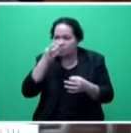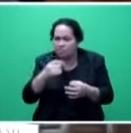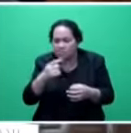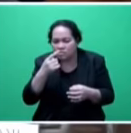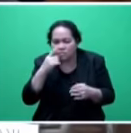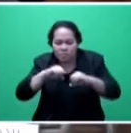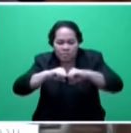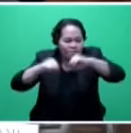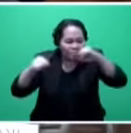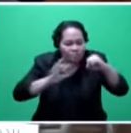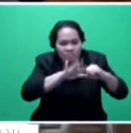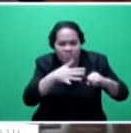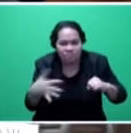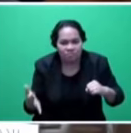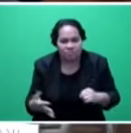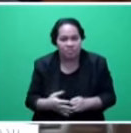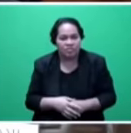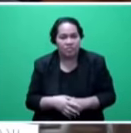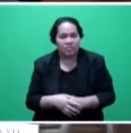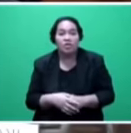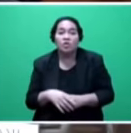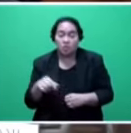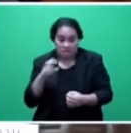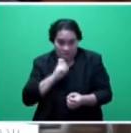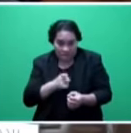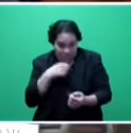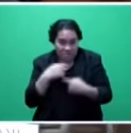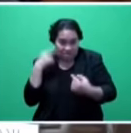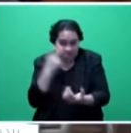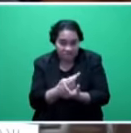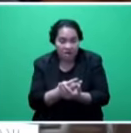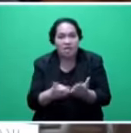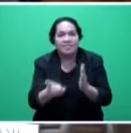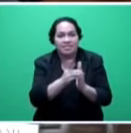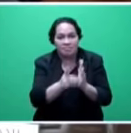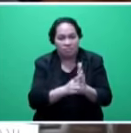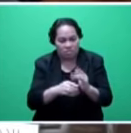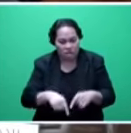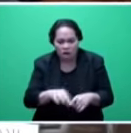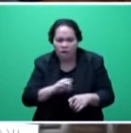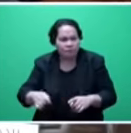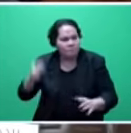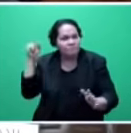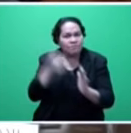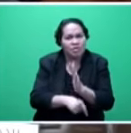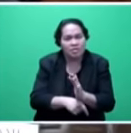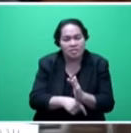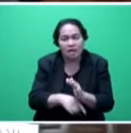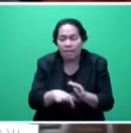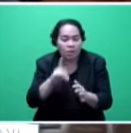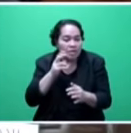we are worthy to be called a democracy, not to prosecute anyone, but to smoothen